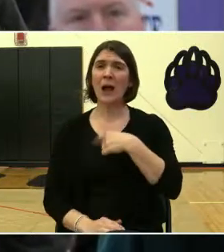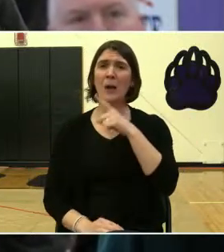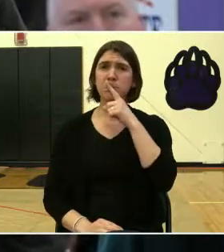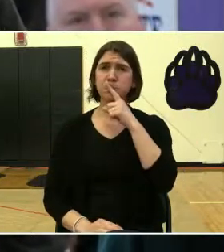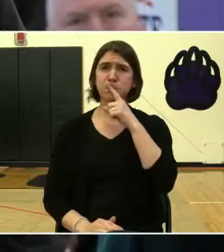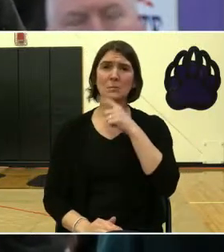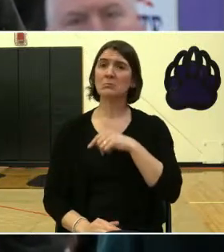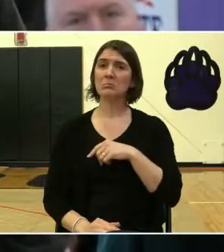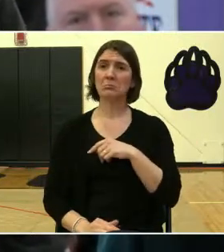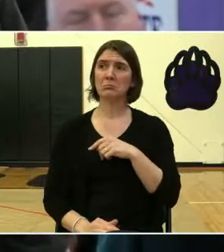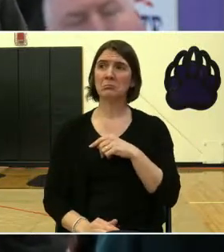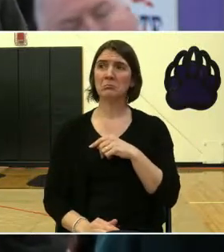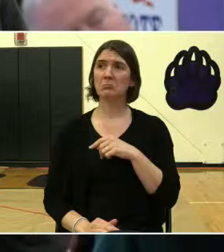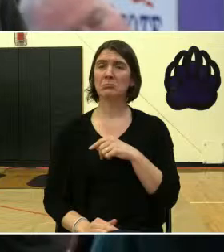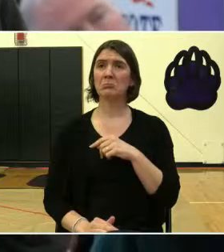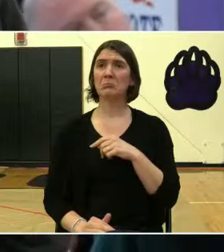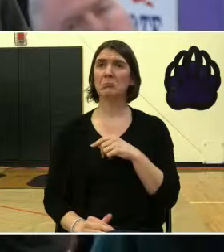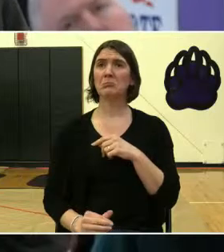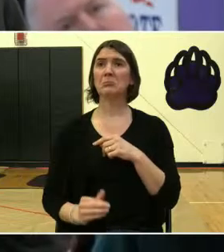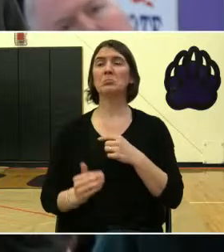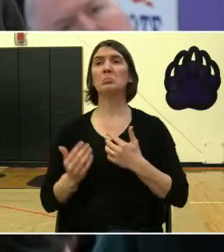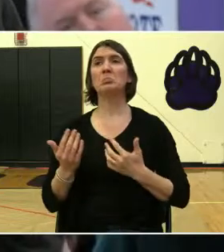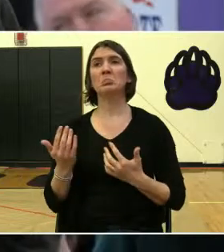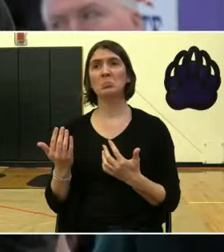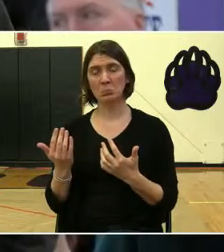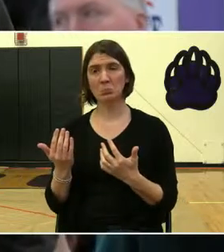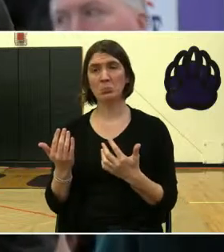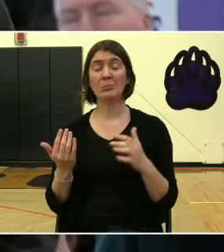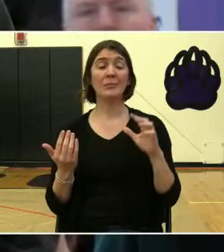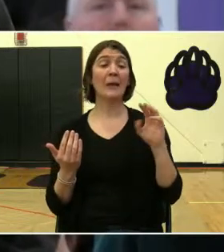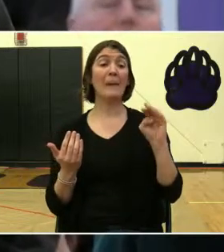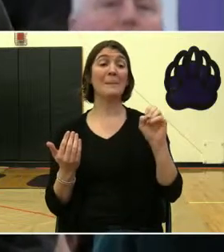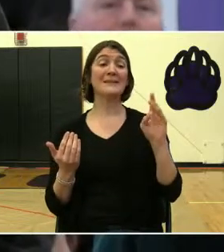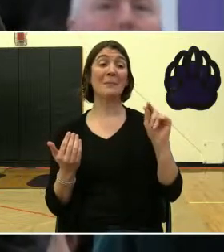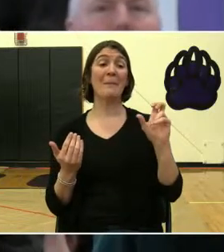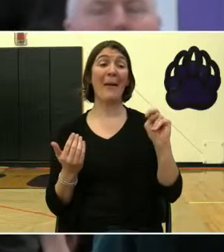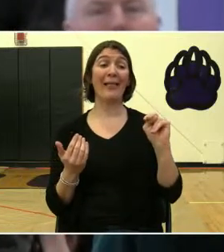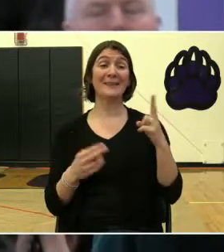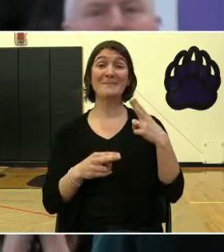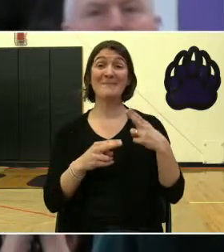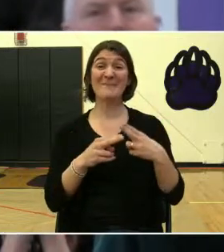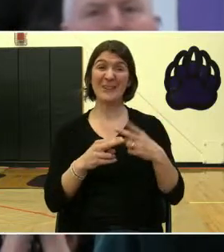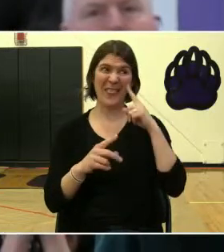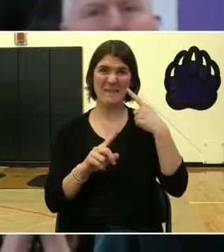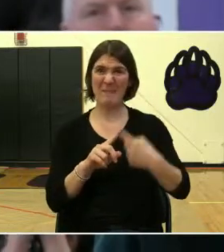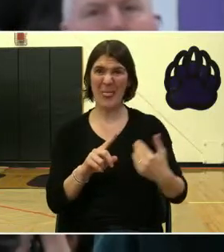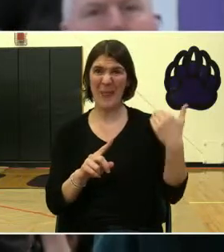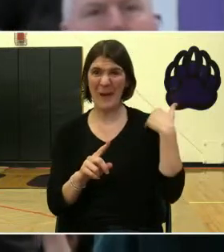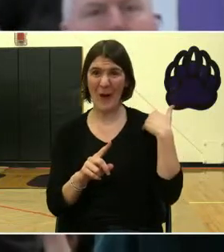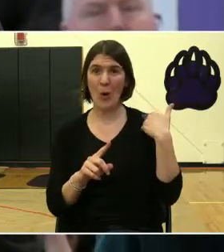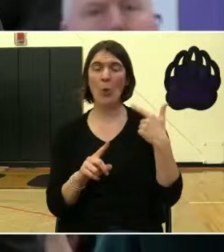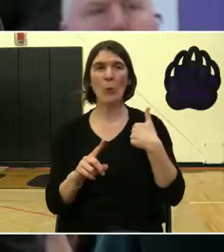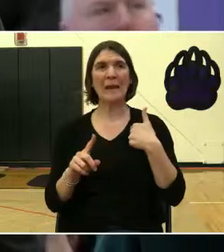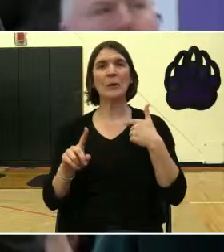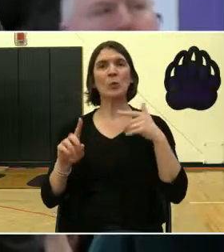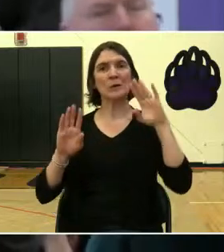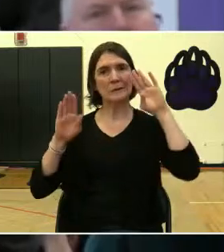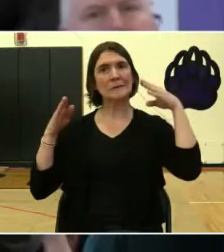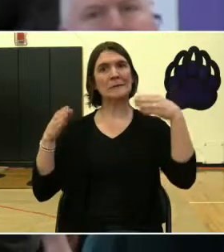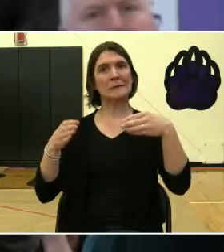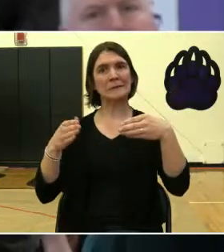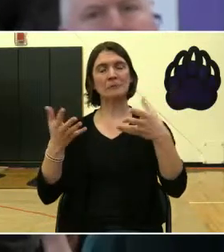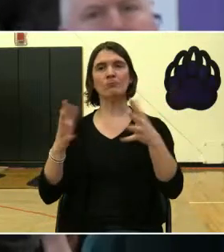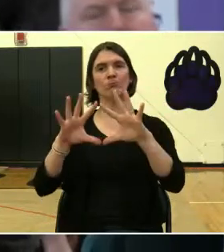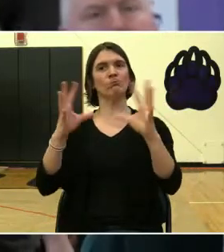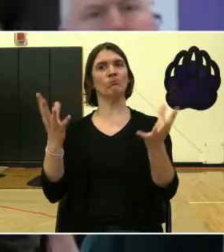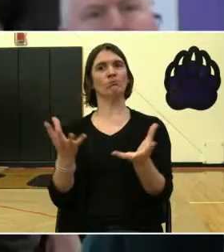argument uh it was as Miss Melton pointed out a moment ago related to the fact